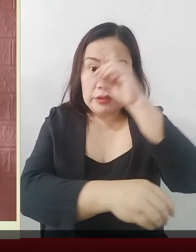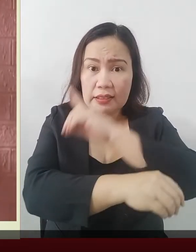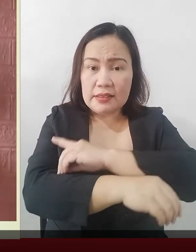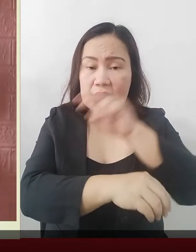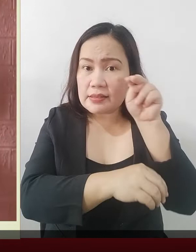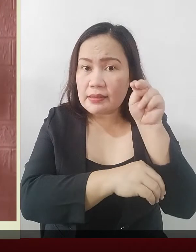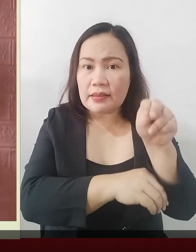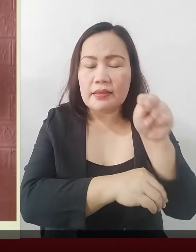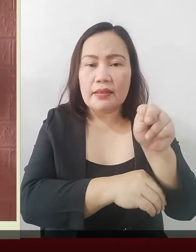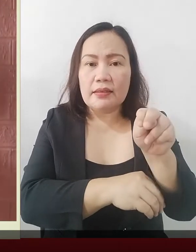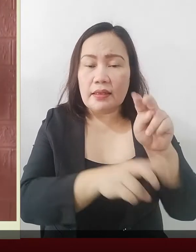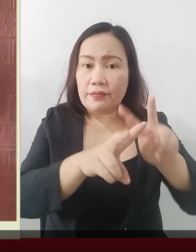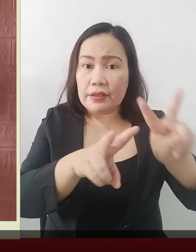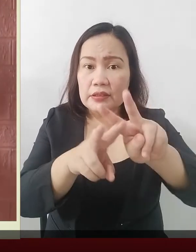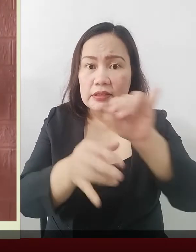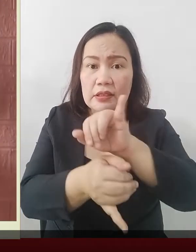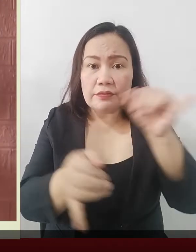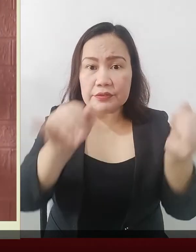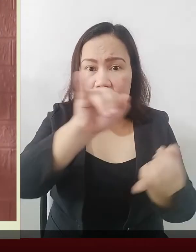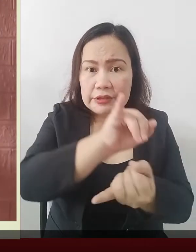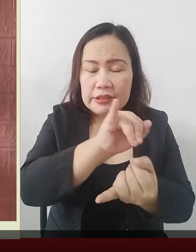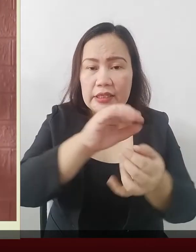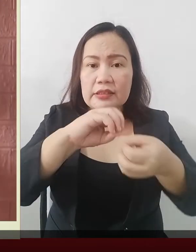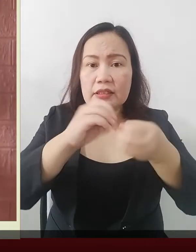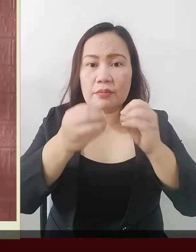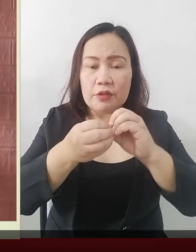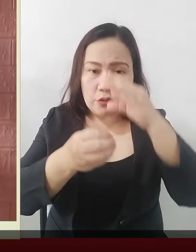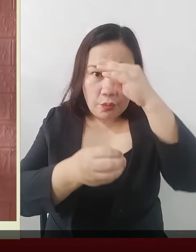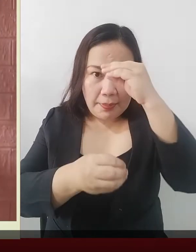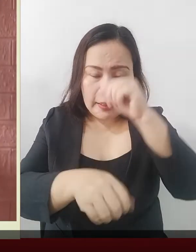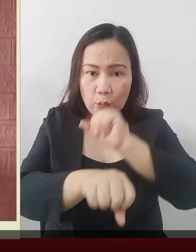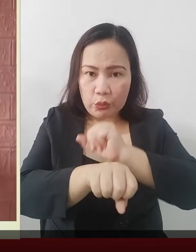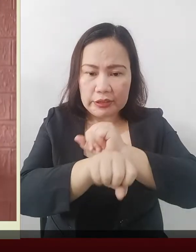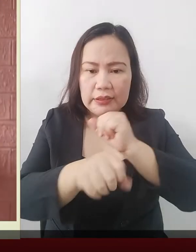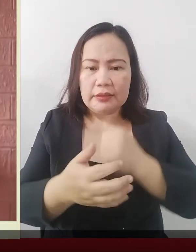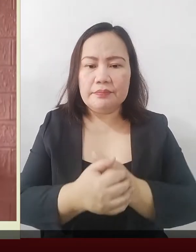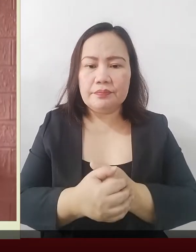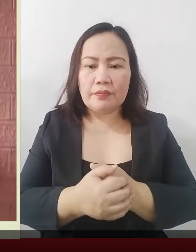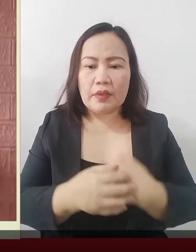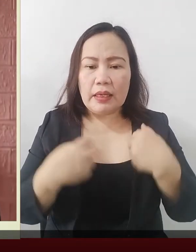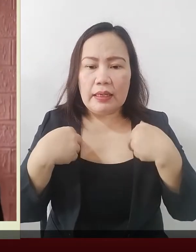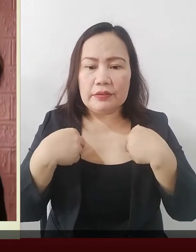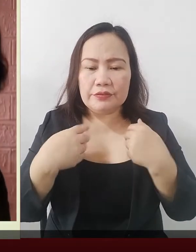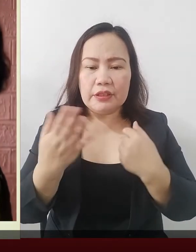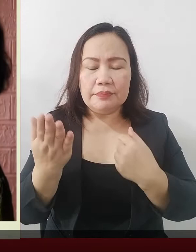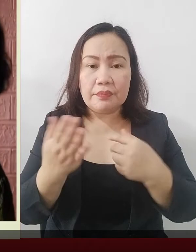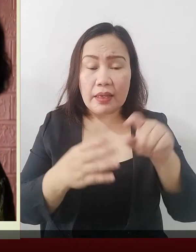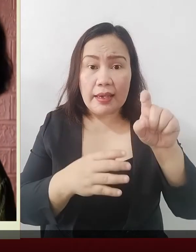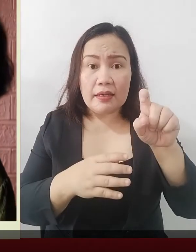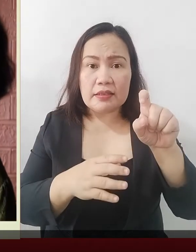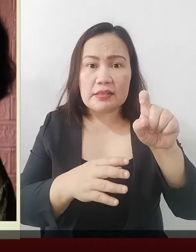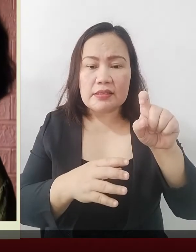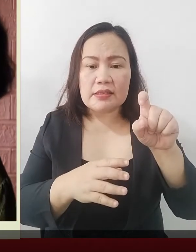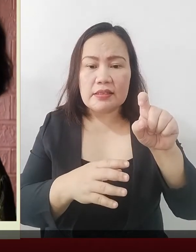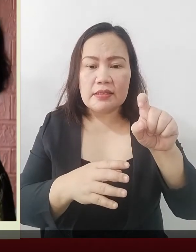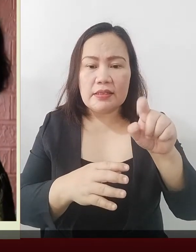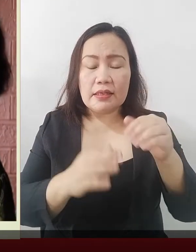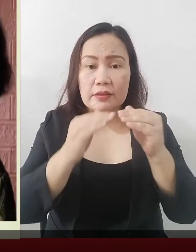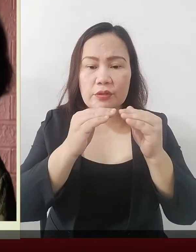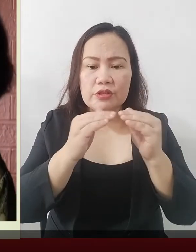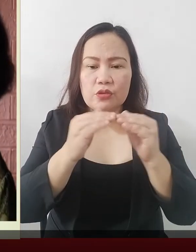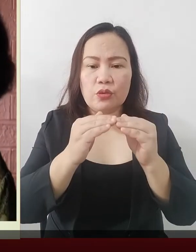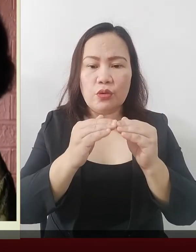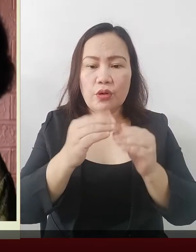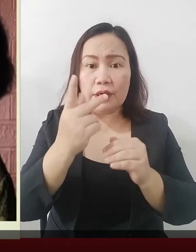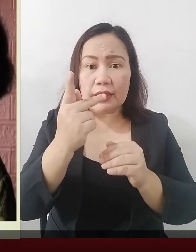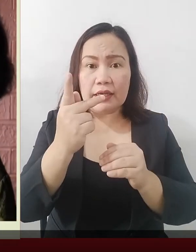number of days needed varies inversely as the number of men working. So we have x